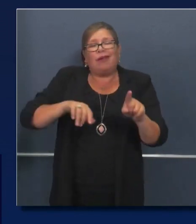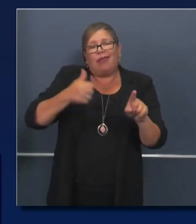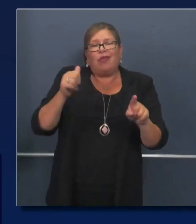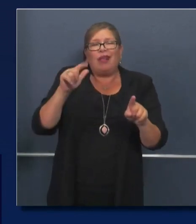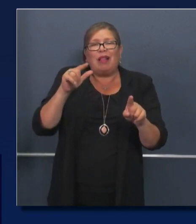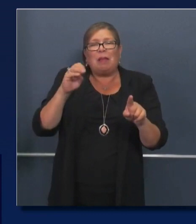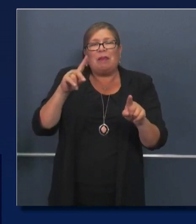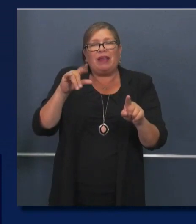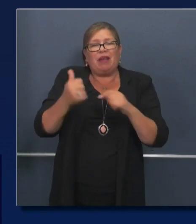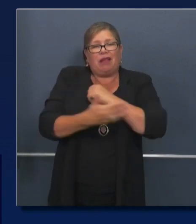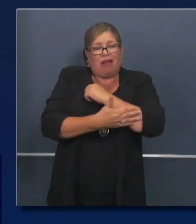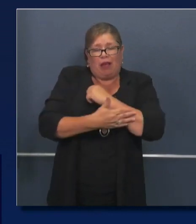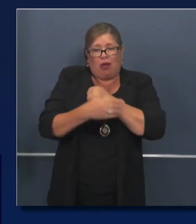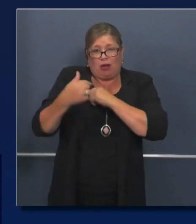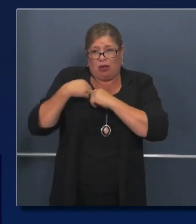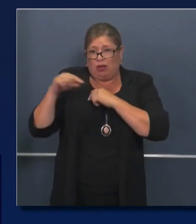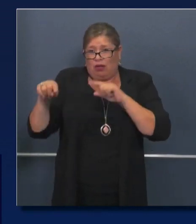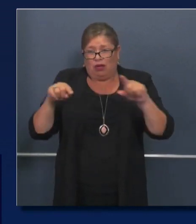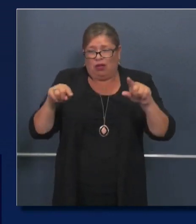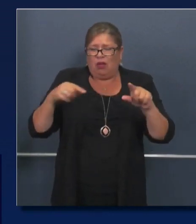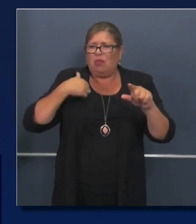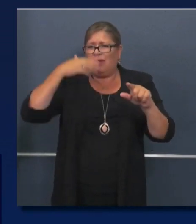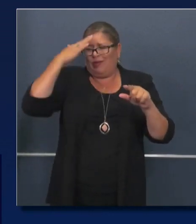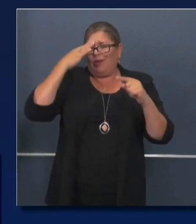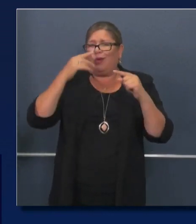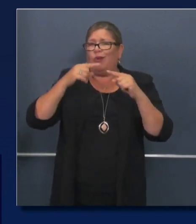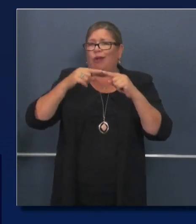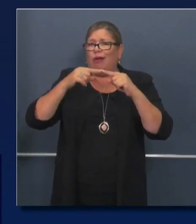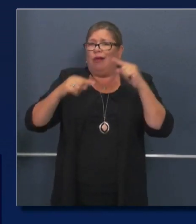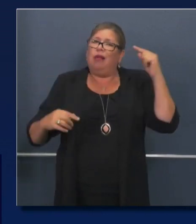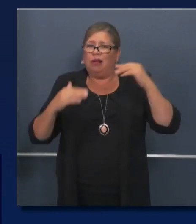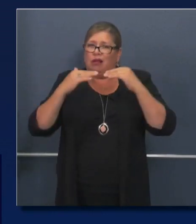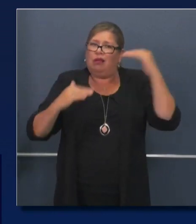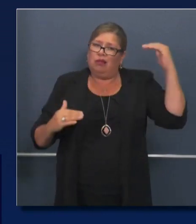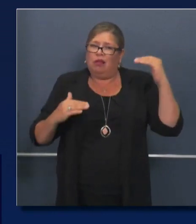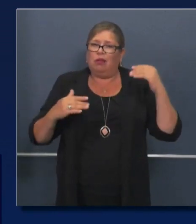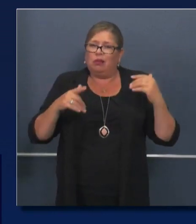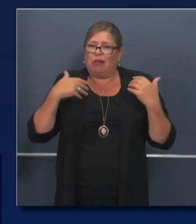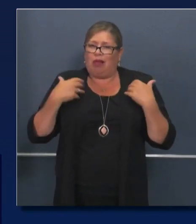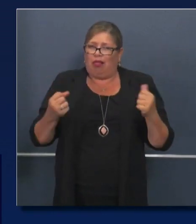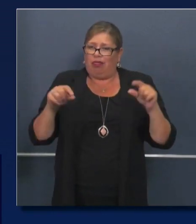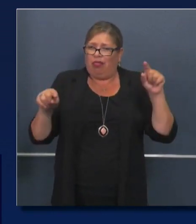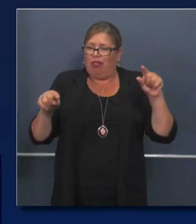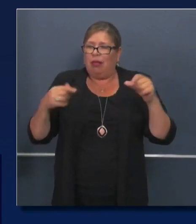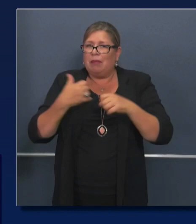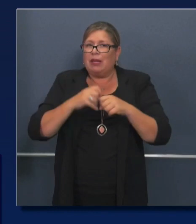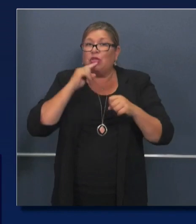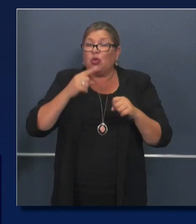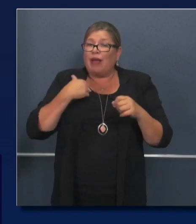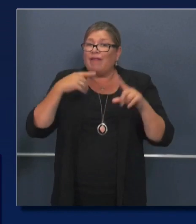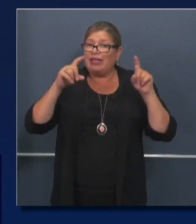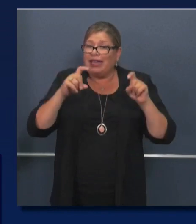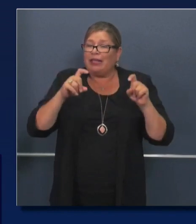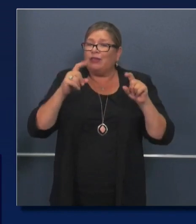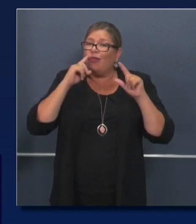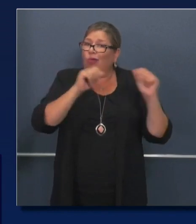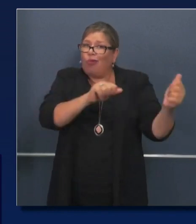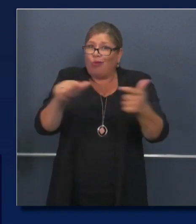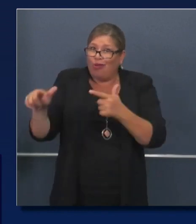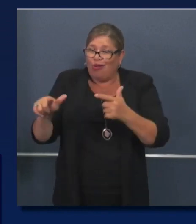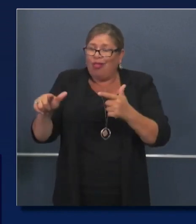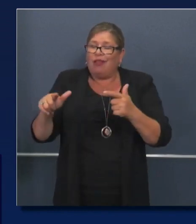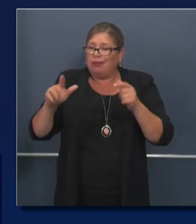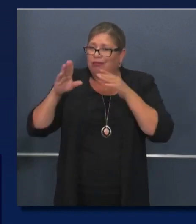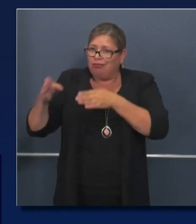County, where we know there are existing health disparities, and making sure that testing is targeted there,